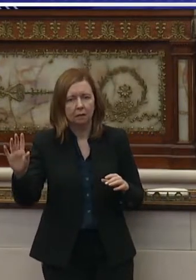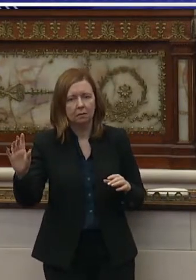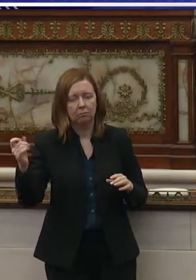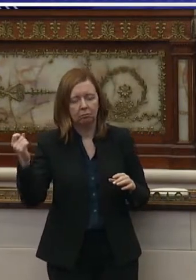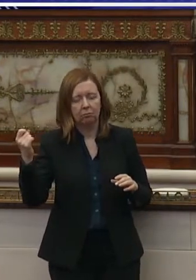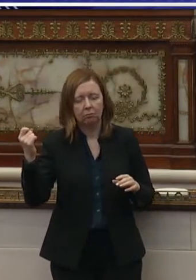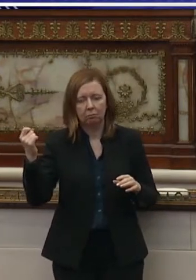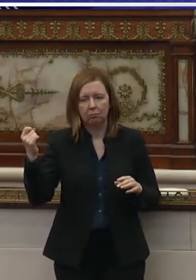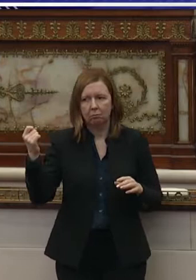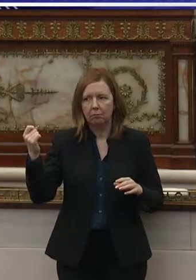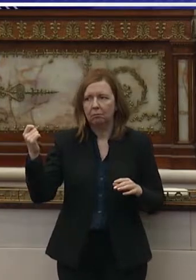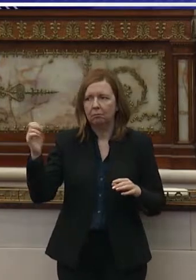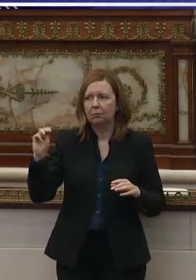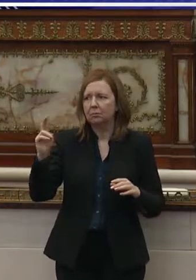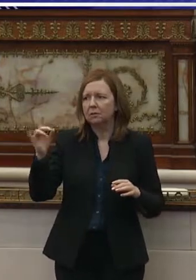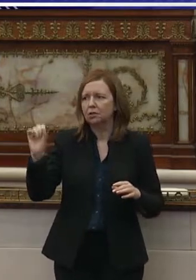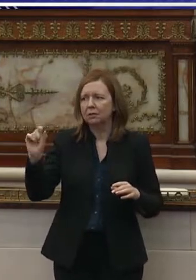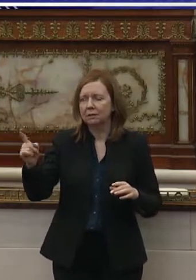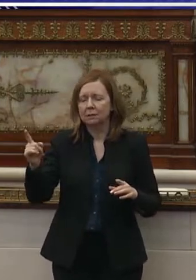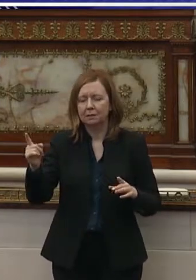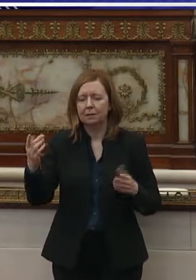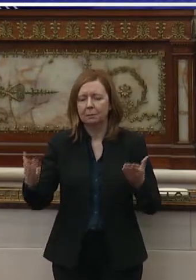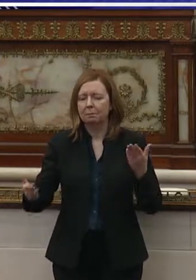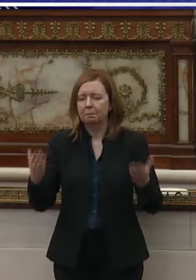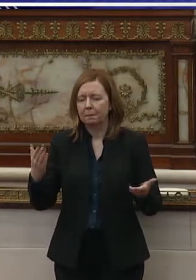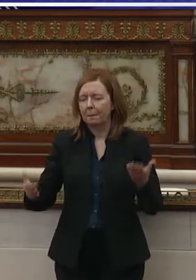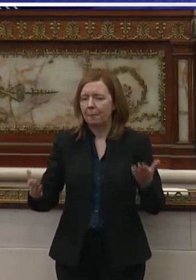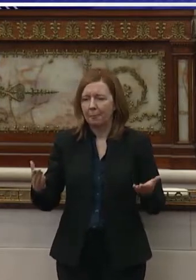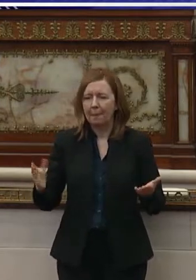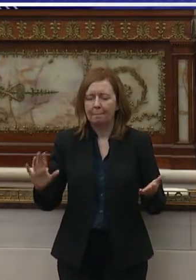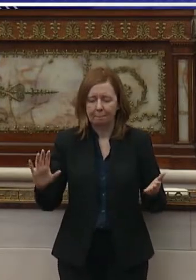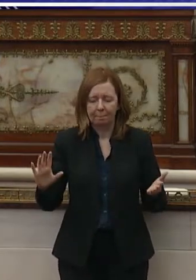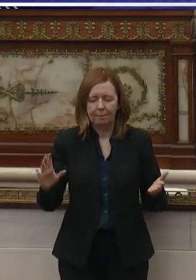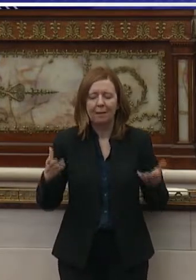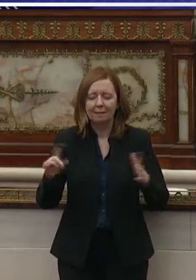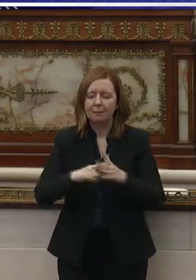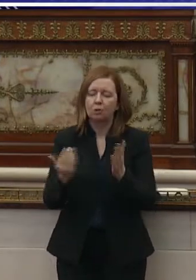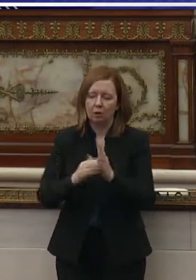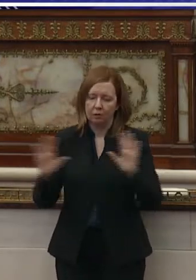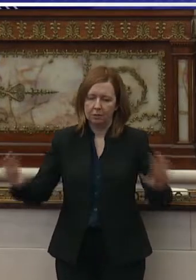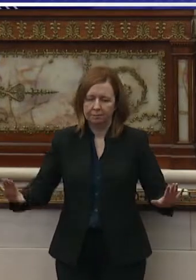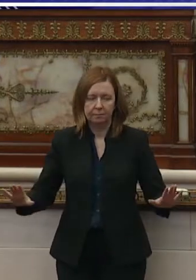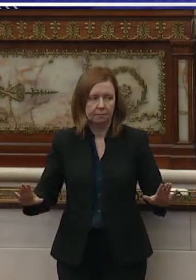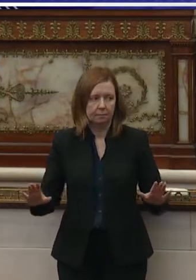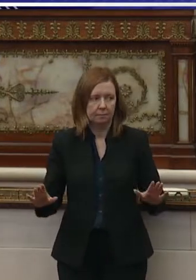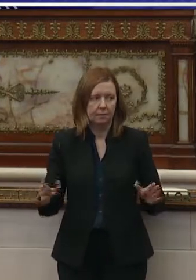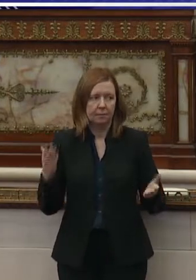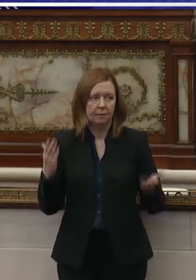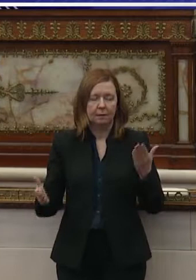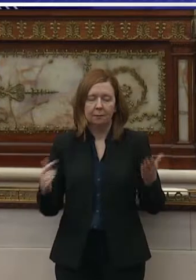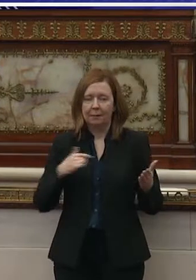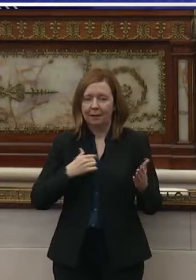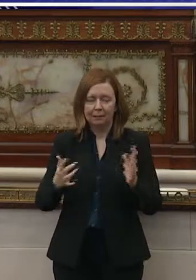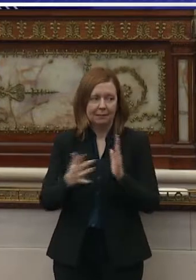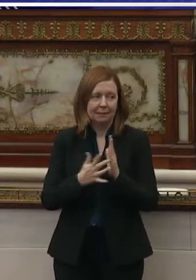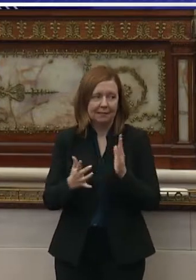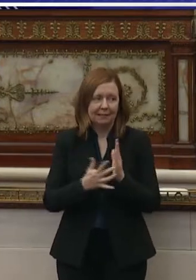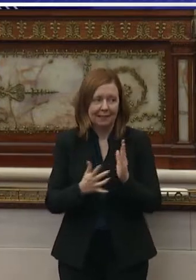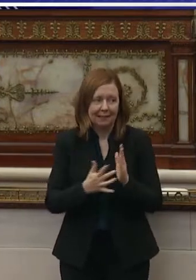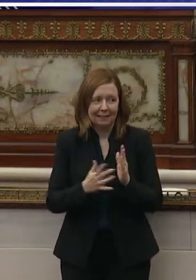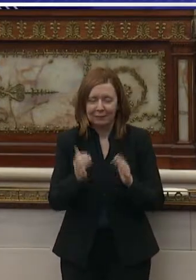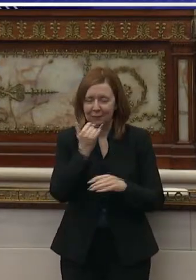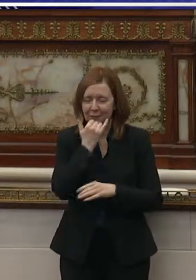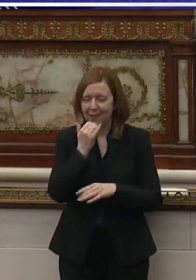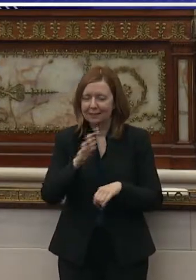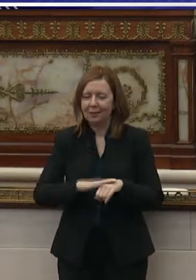out. Mr. Christmas, maybe let me start over. All right. Maybe I was technically